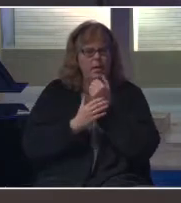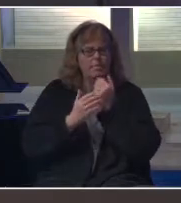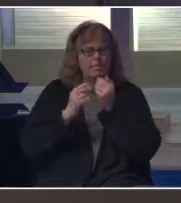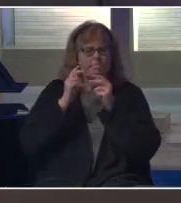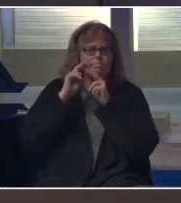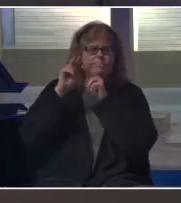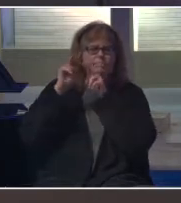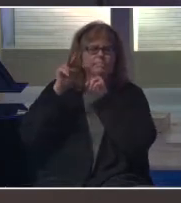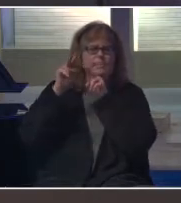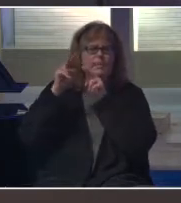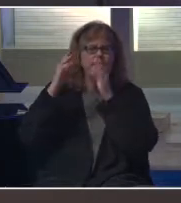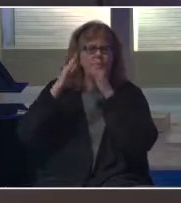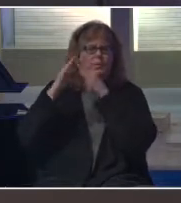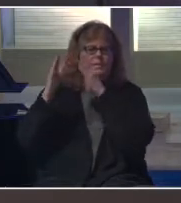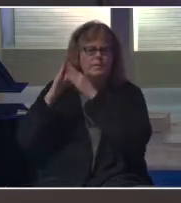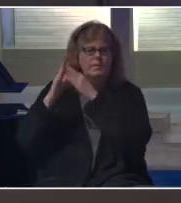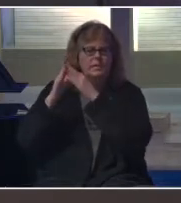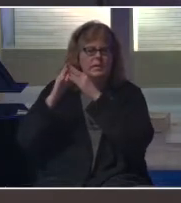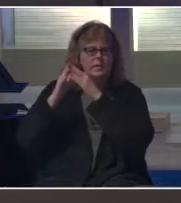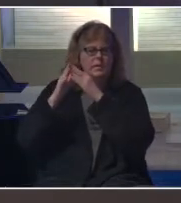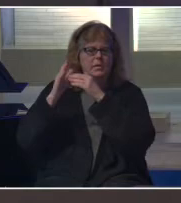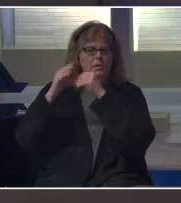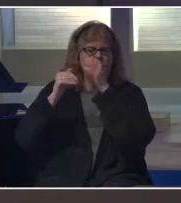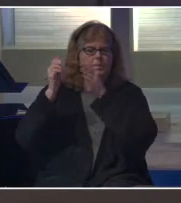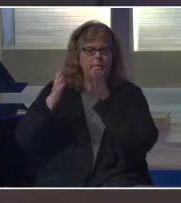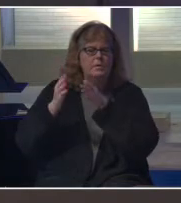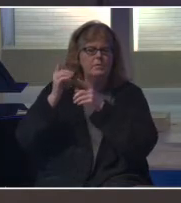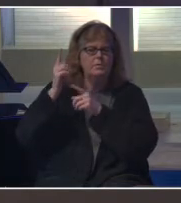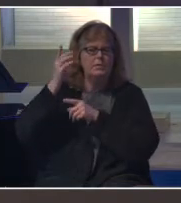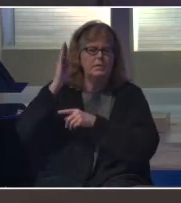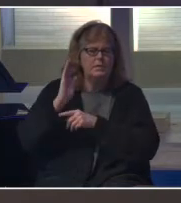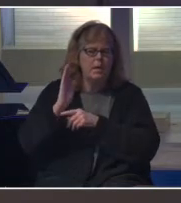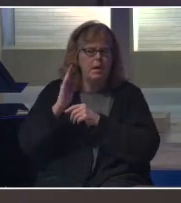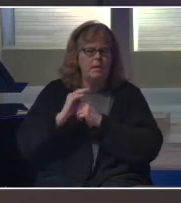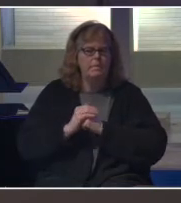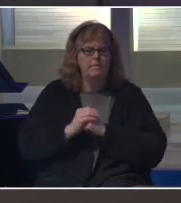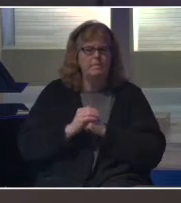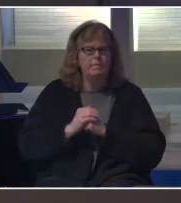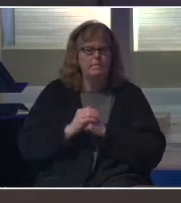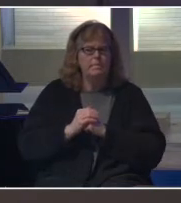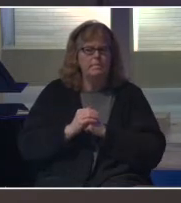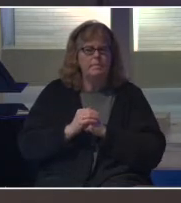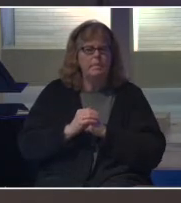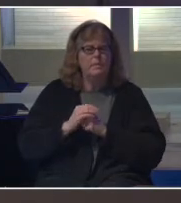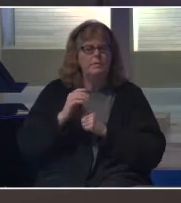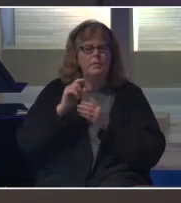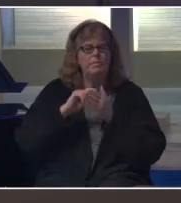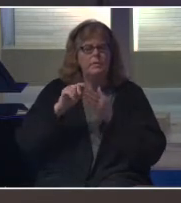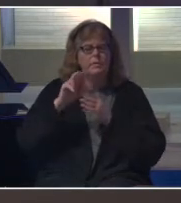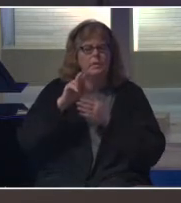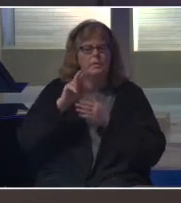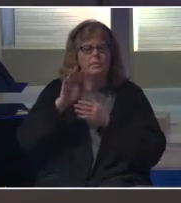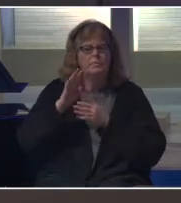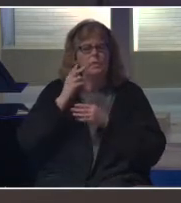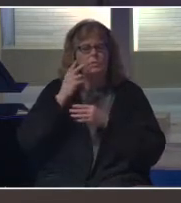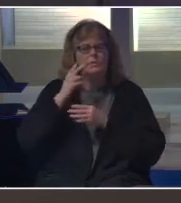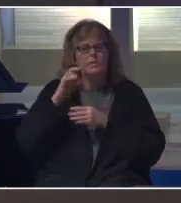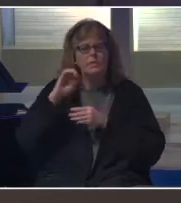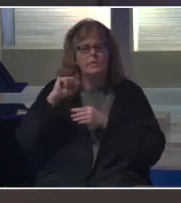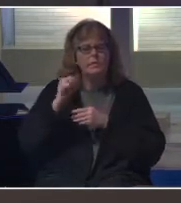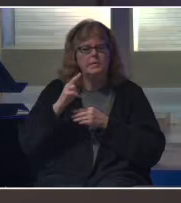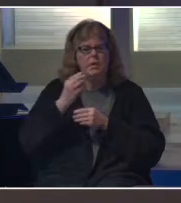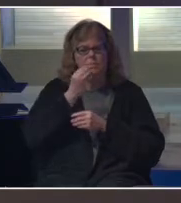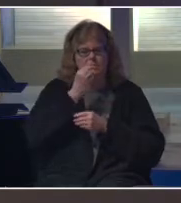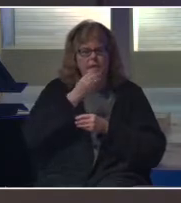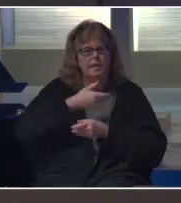looking for that city whose builder is God. And so in verse 34, we see that Esau ate